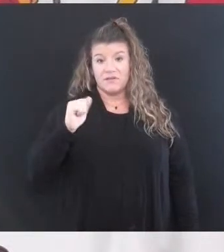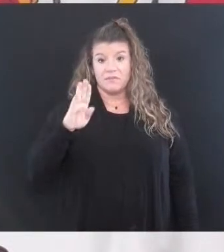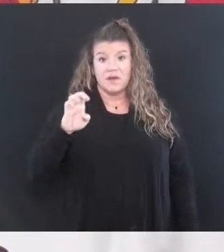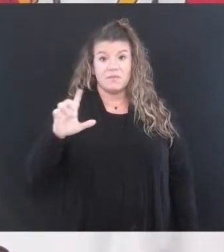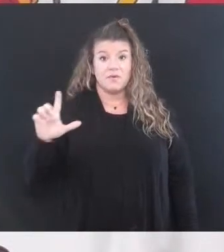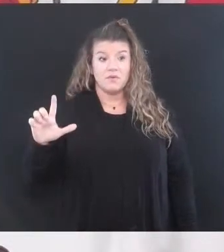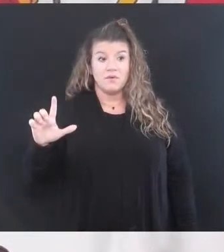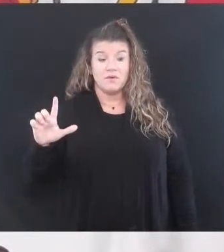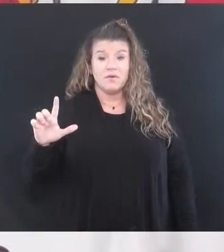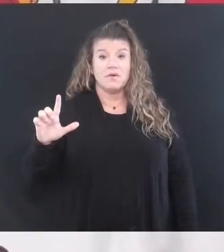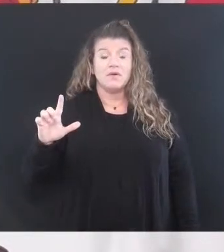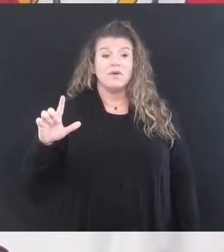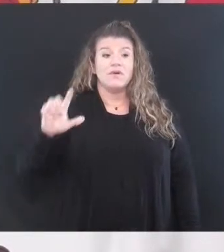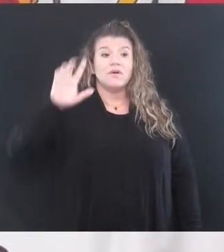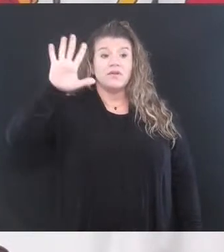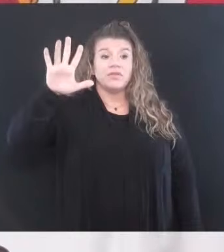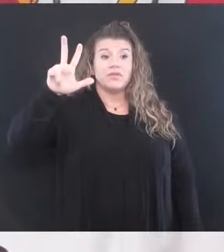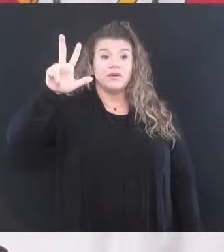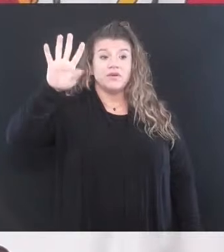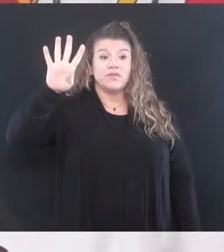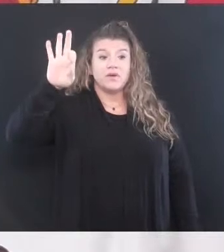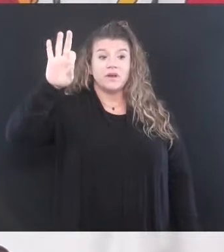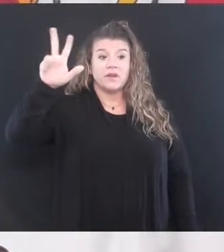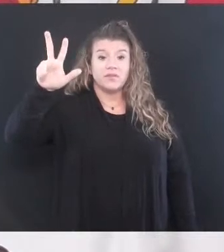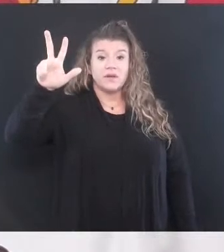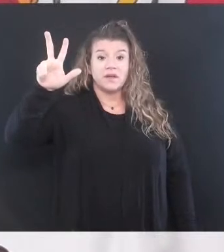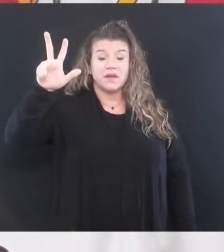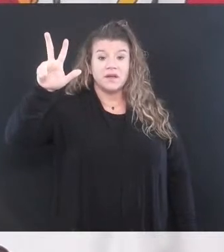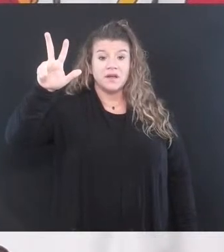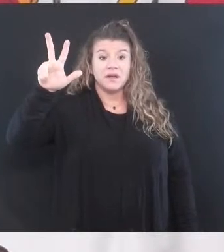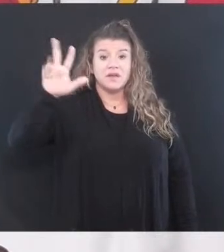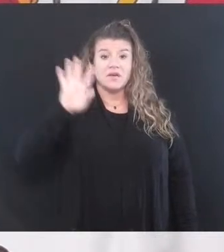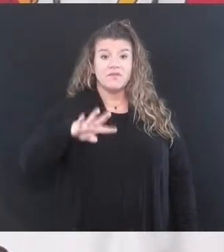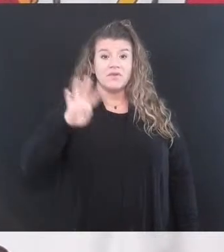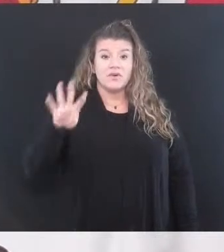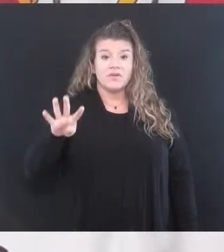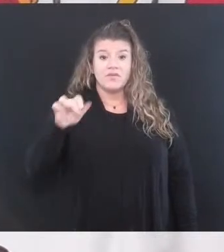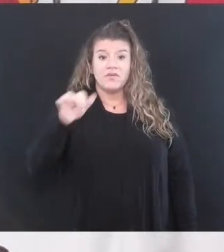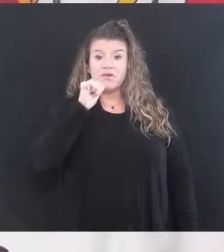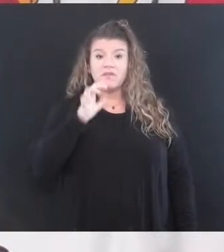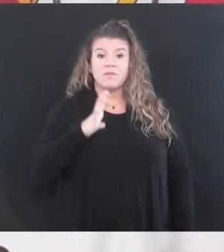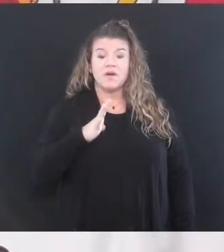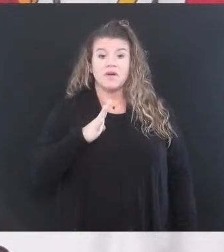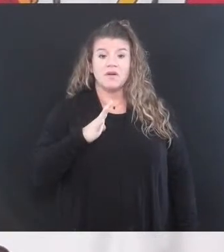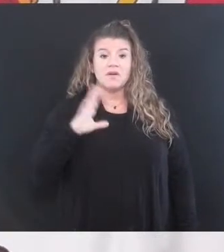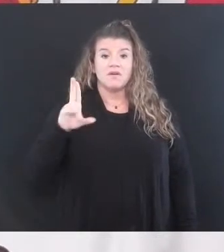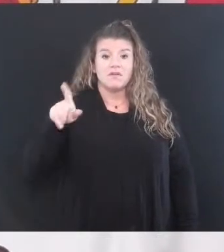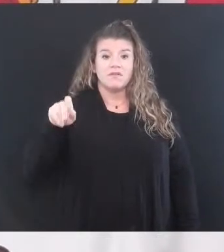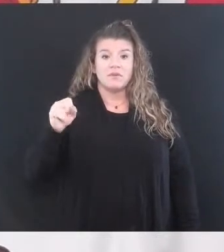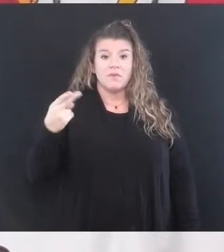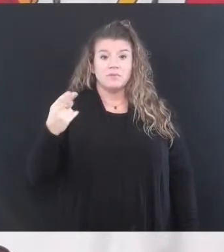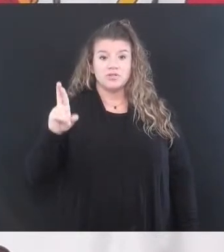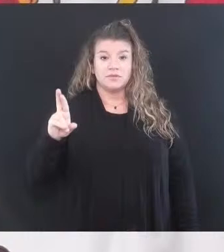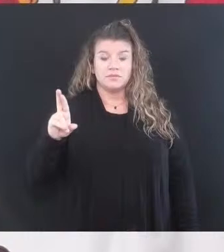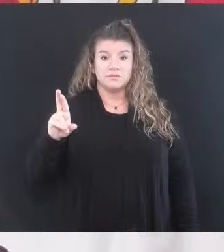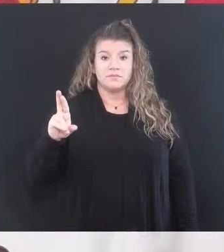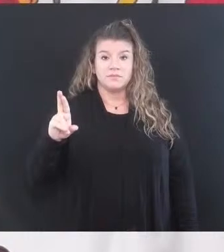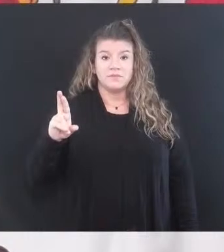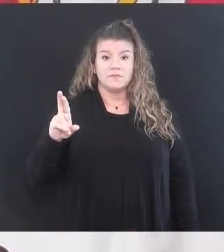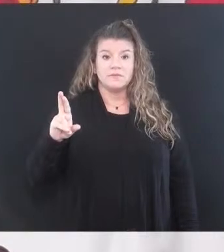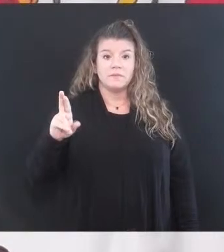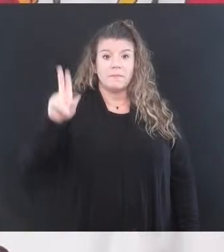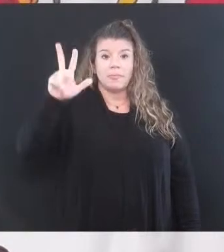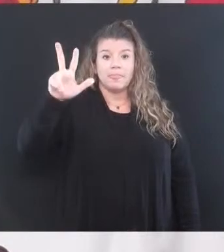County. The 3,493rd death is a 44-year-old female from Upshur County.